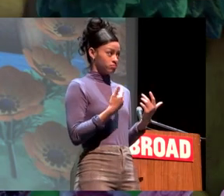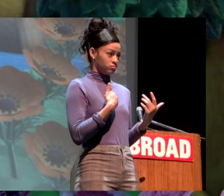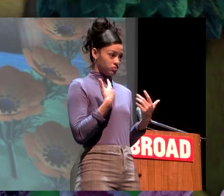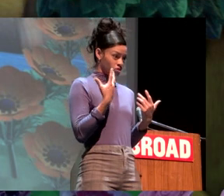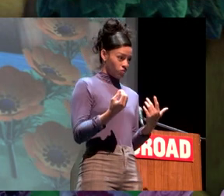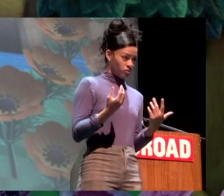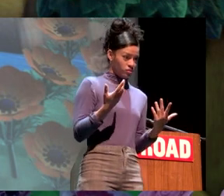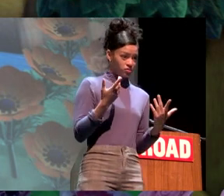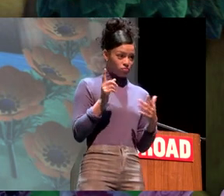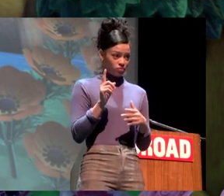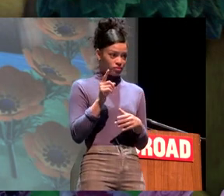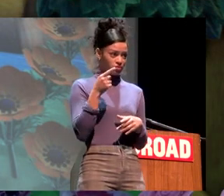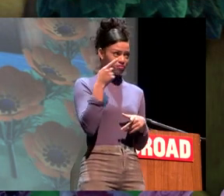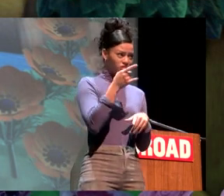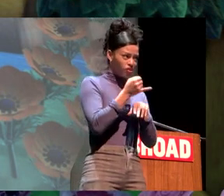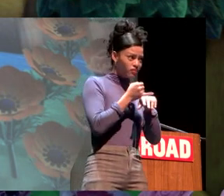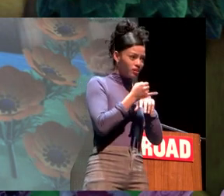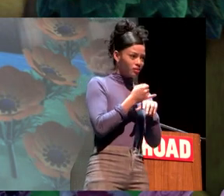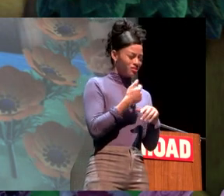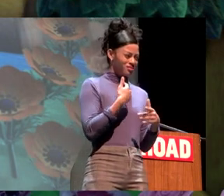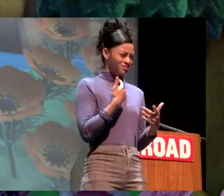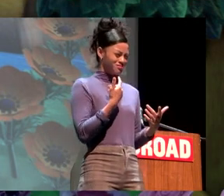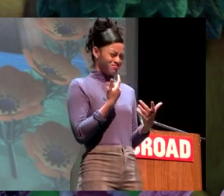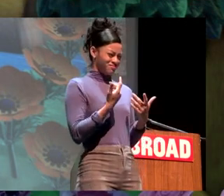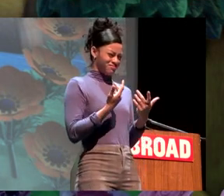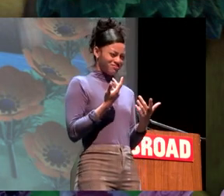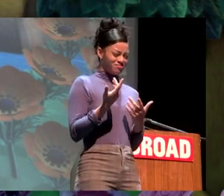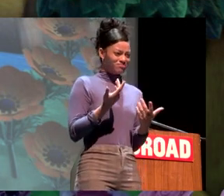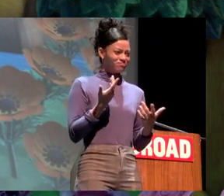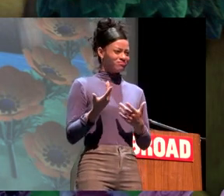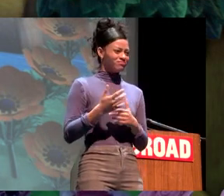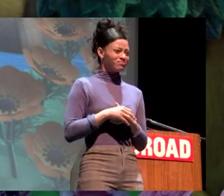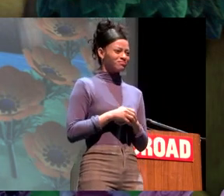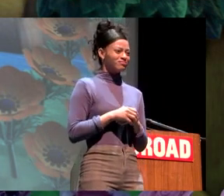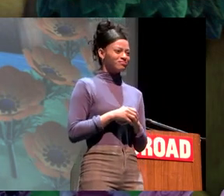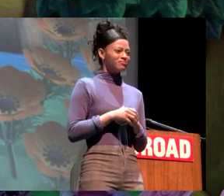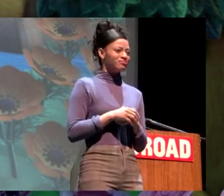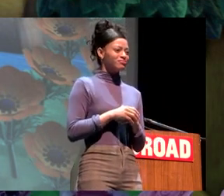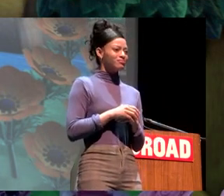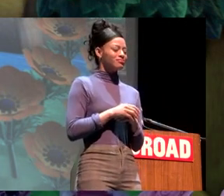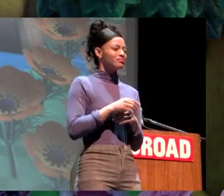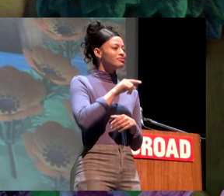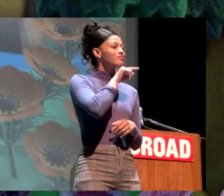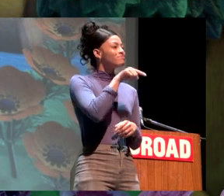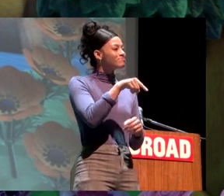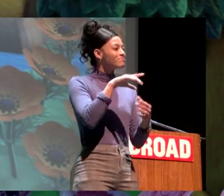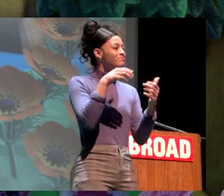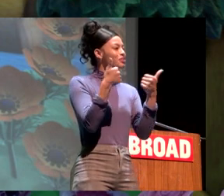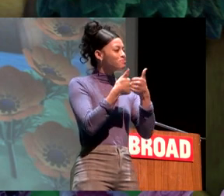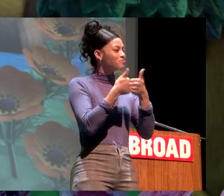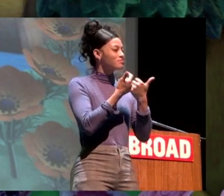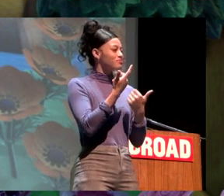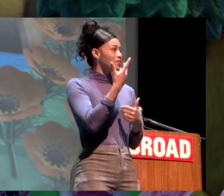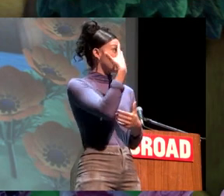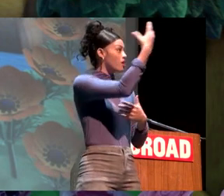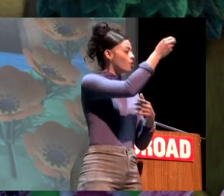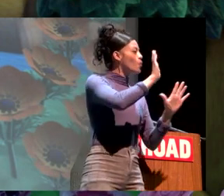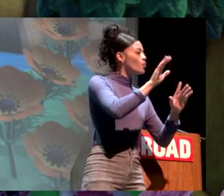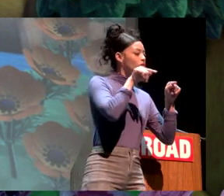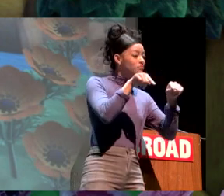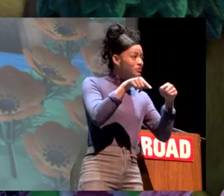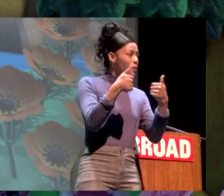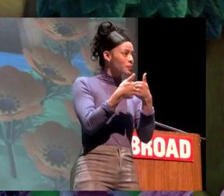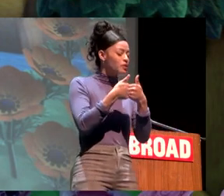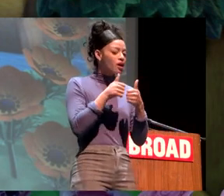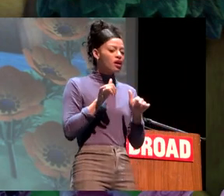was so confused, but it's actually in the game. And then she was watching the fireworks, and she was so